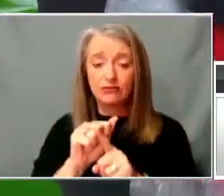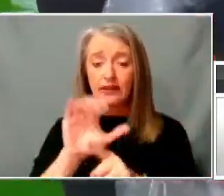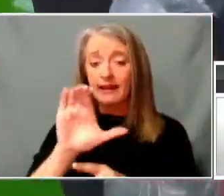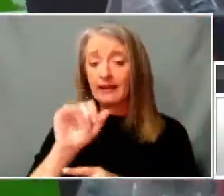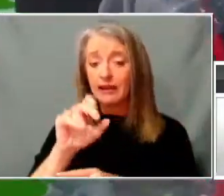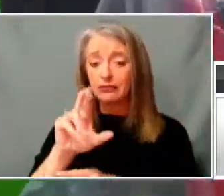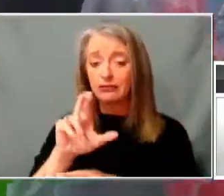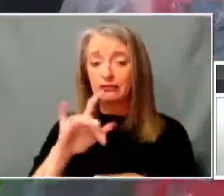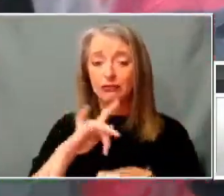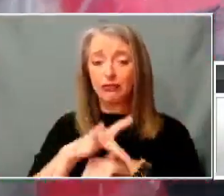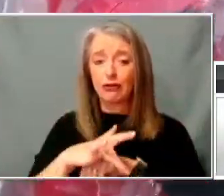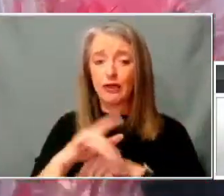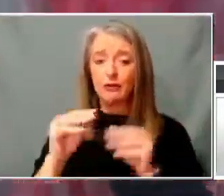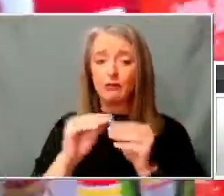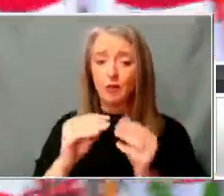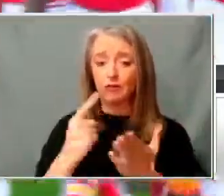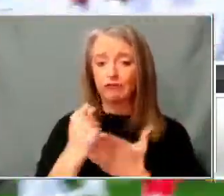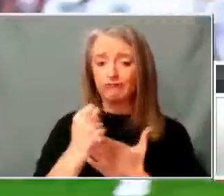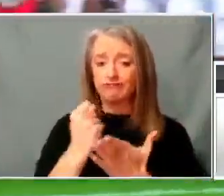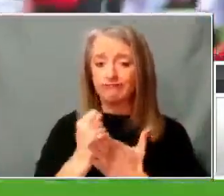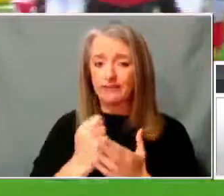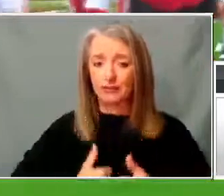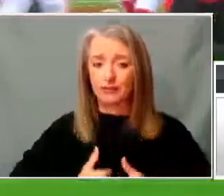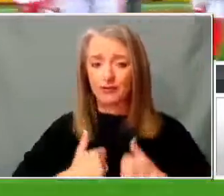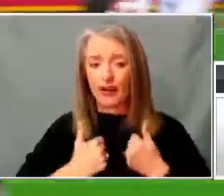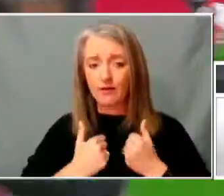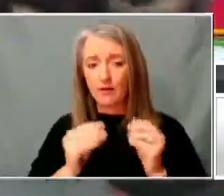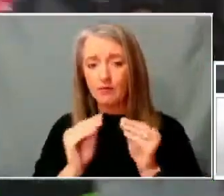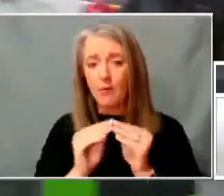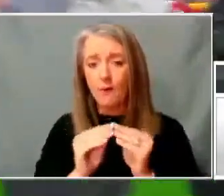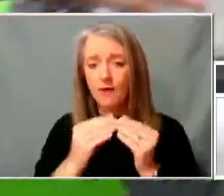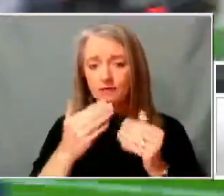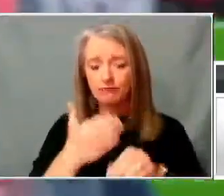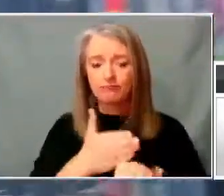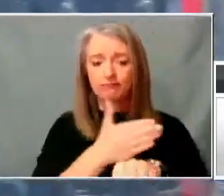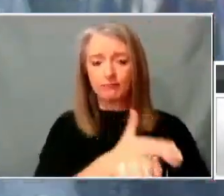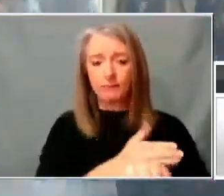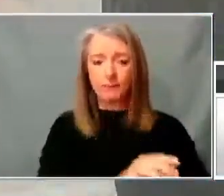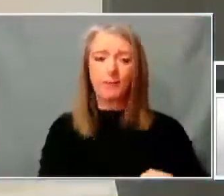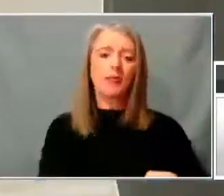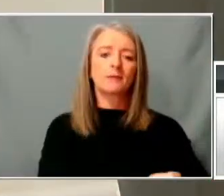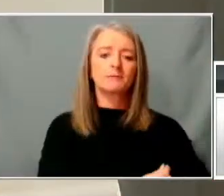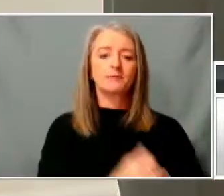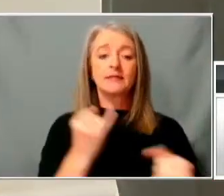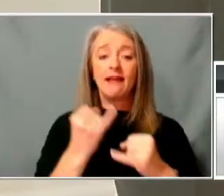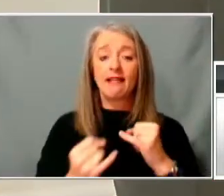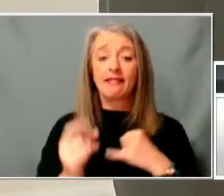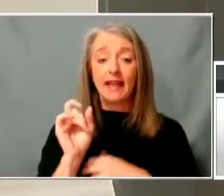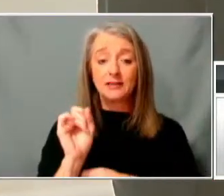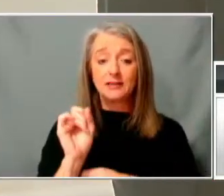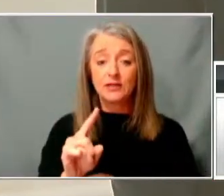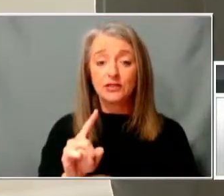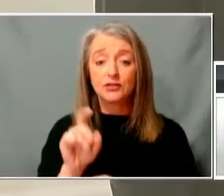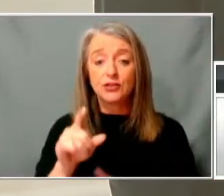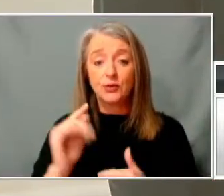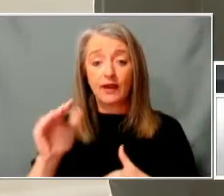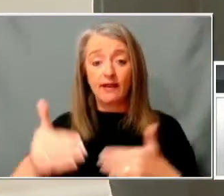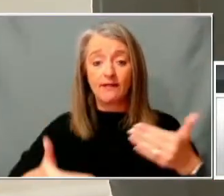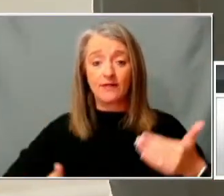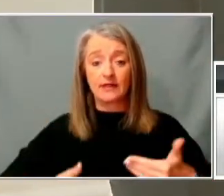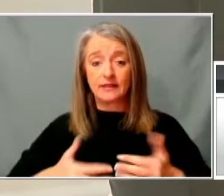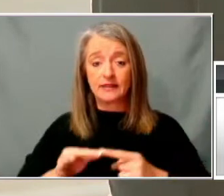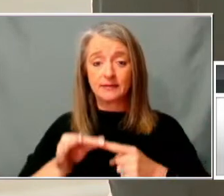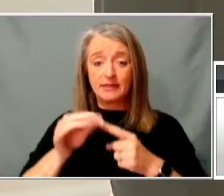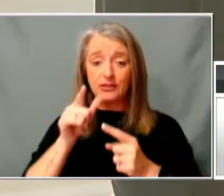more treatable, the survivability is better. Yes, you have more options, always. Yes. So last question before I let you go, but you were invited to a special lunch with some of the